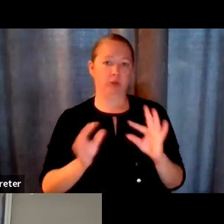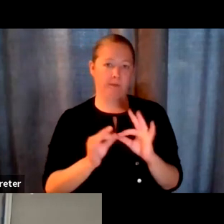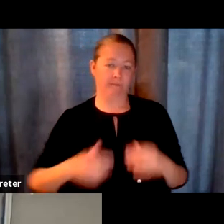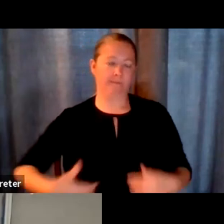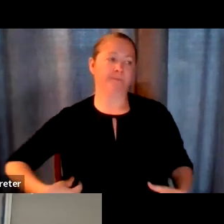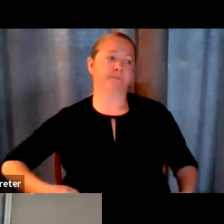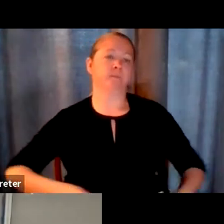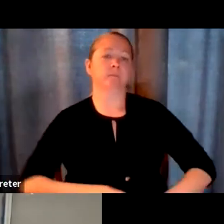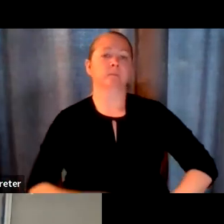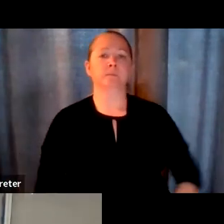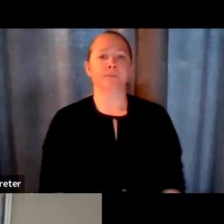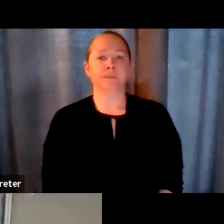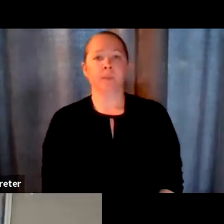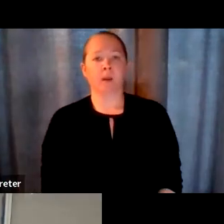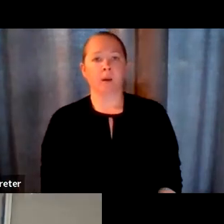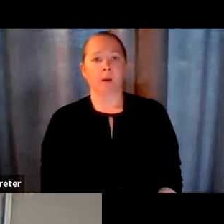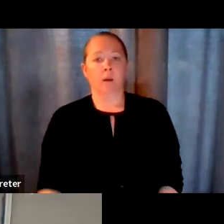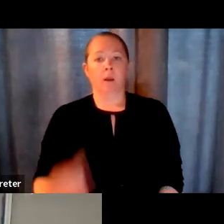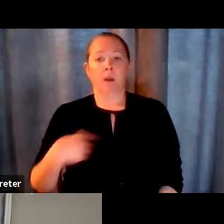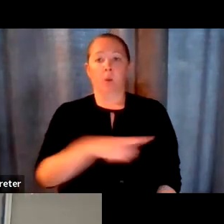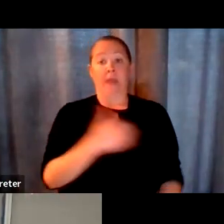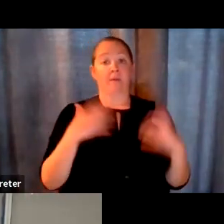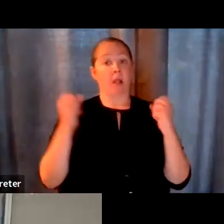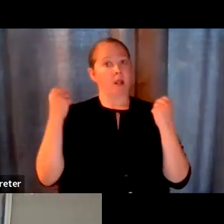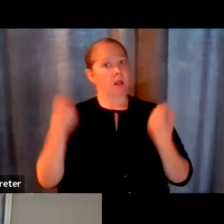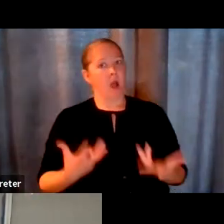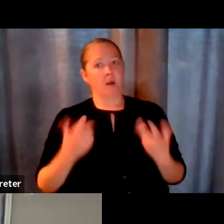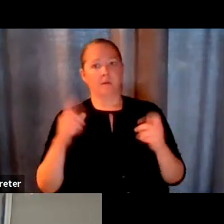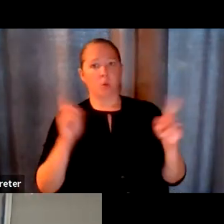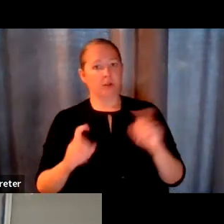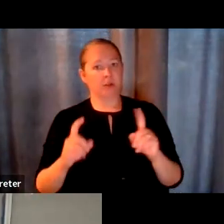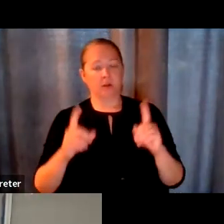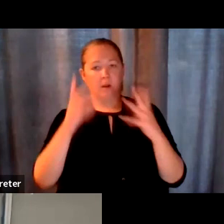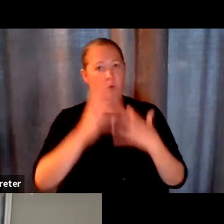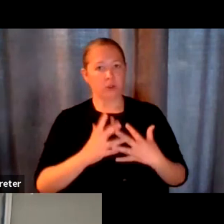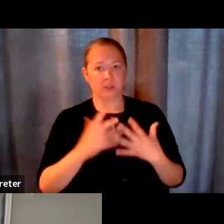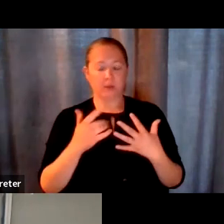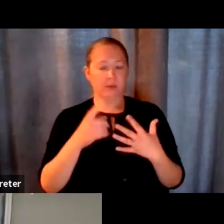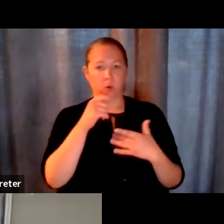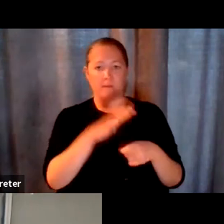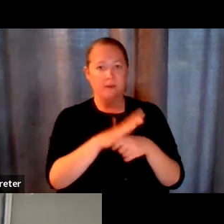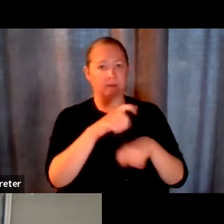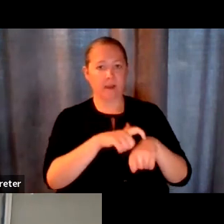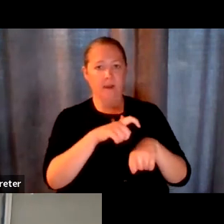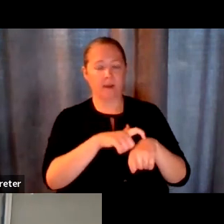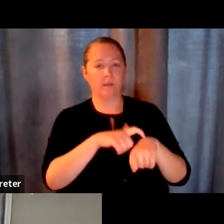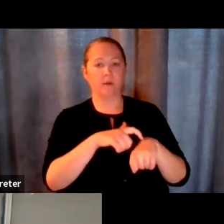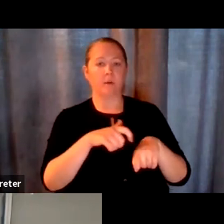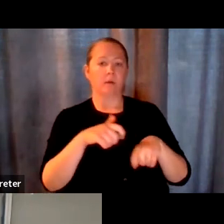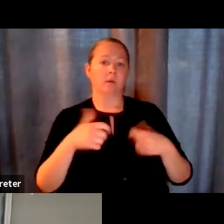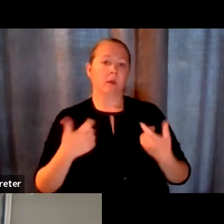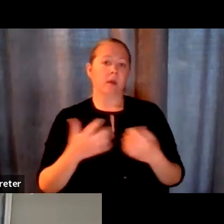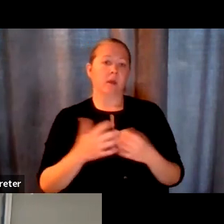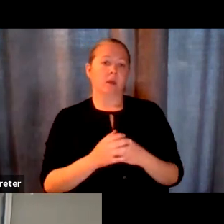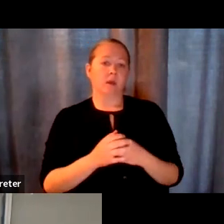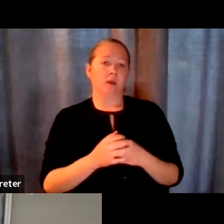We got we have a lot of questions. We're unfortunately not going to get to them. We've been able to combine and get to